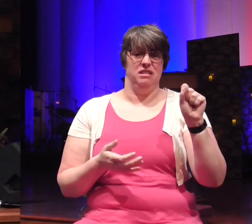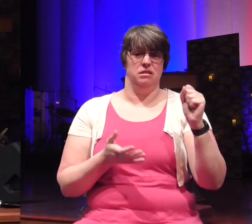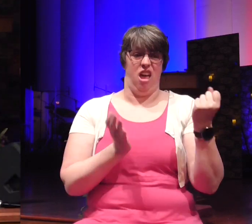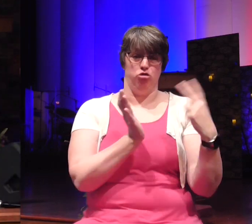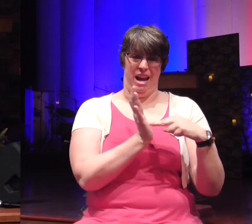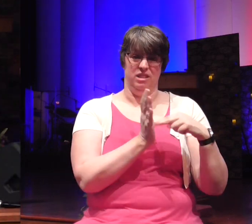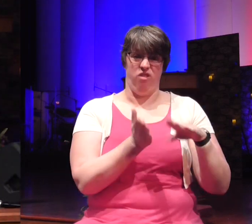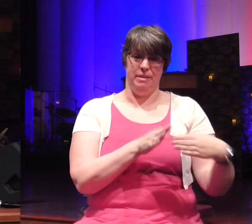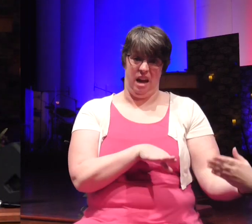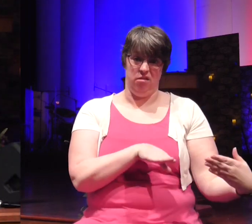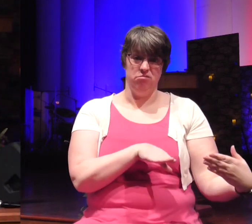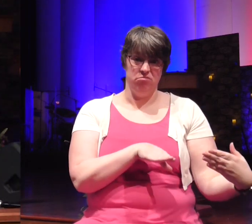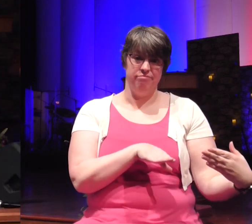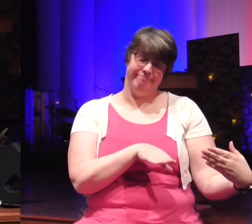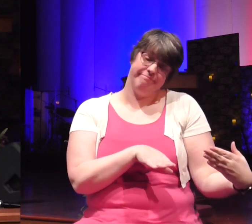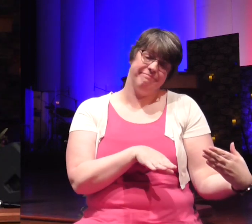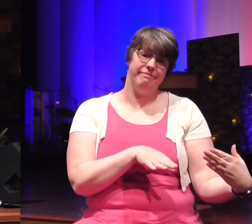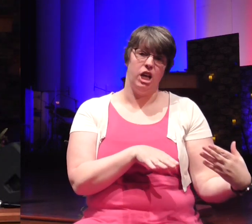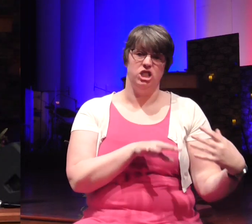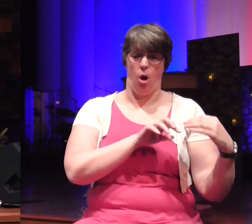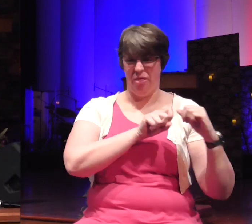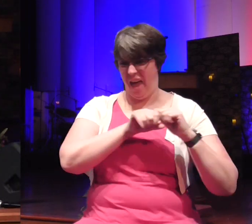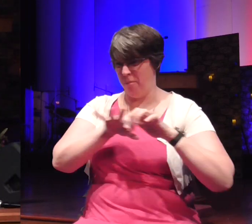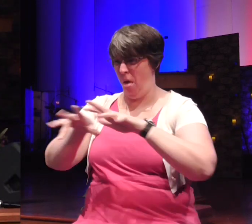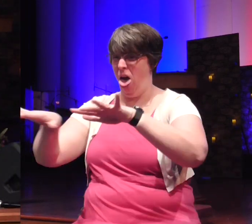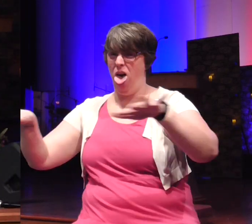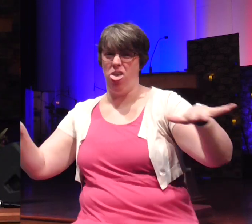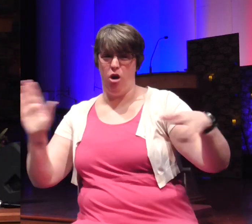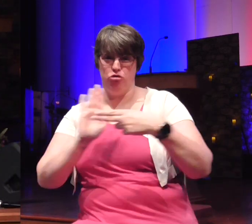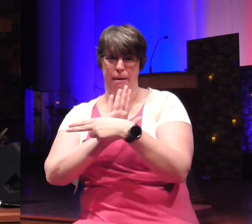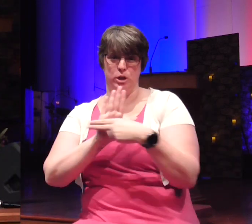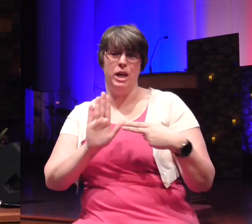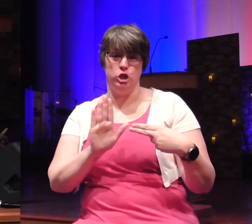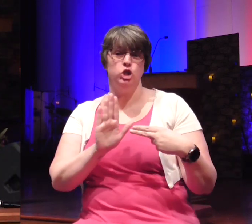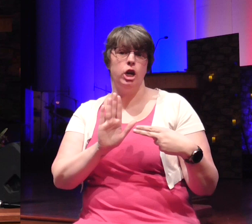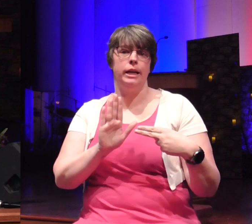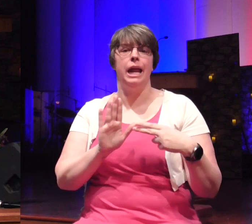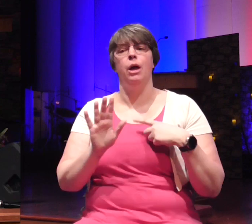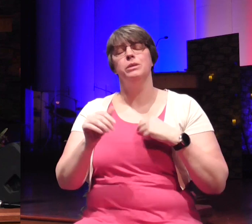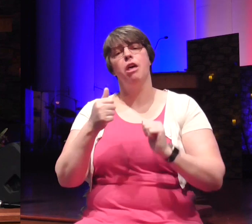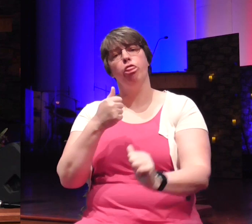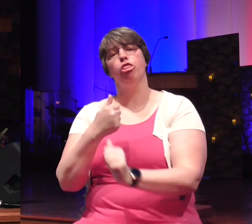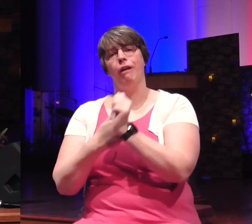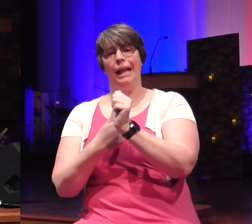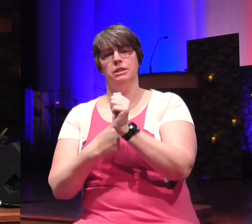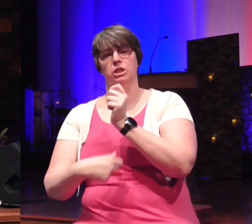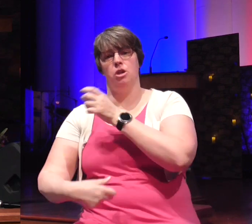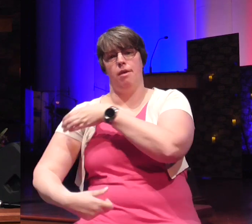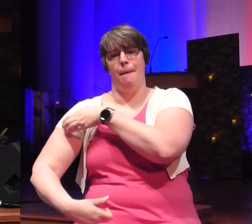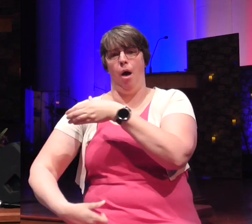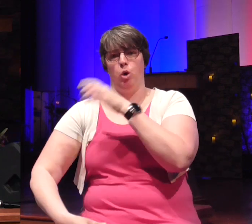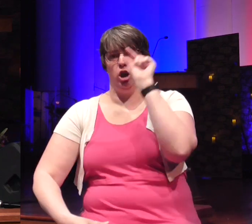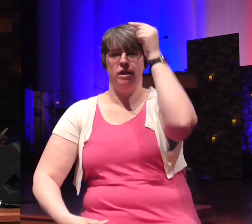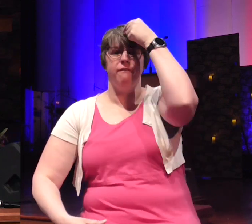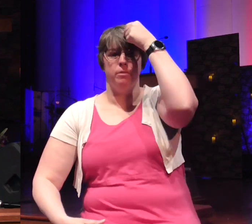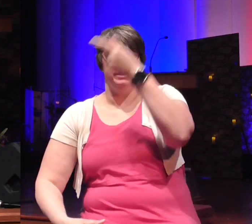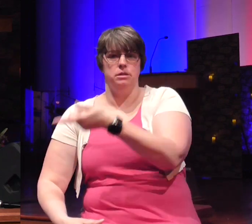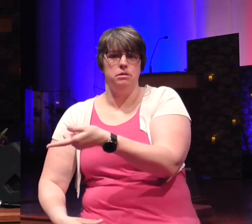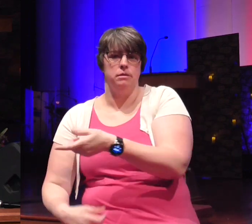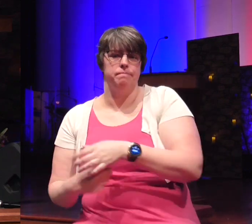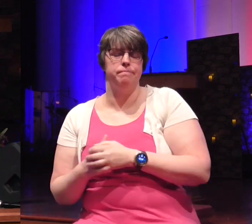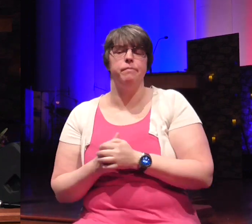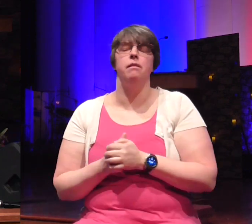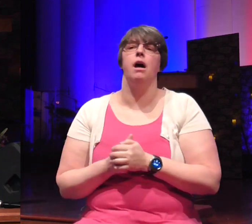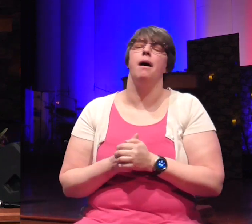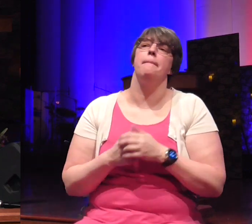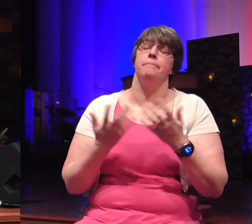had become an ever-increasing threat, an enormous threat to the power structures of his day.